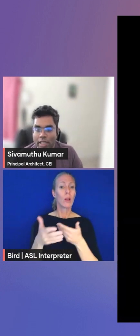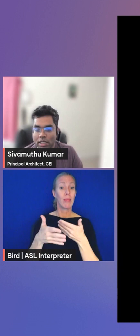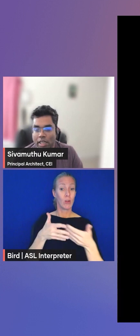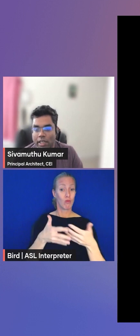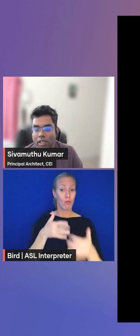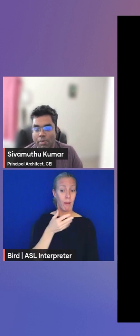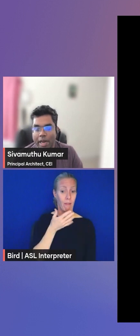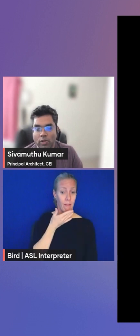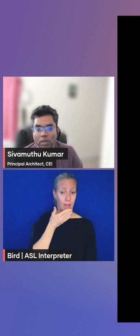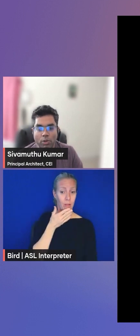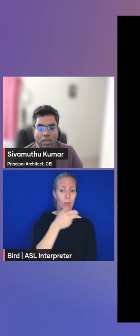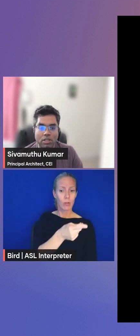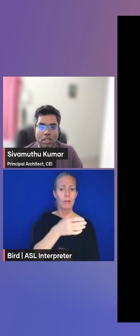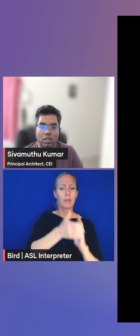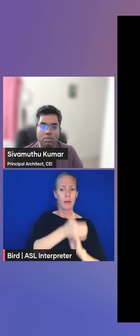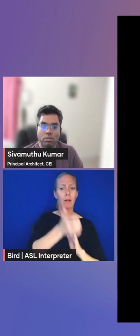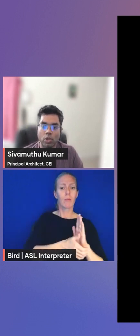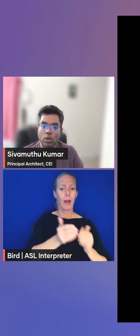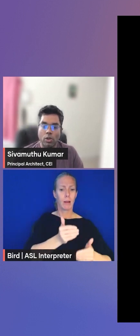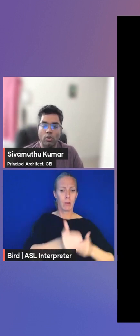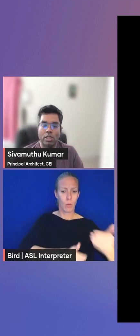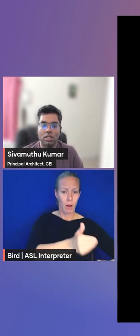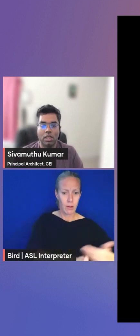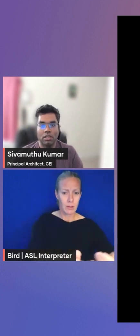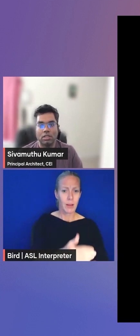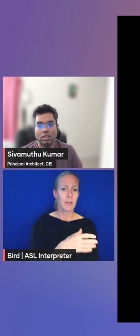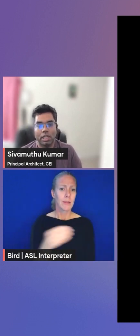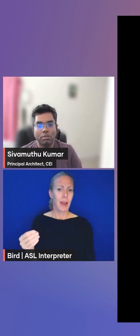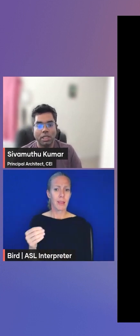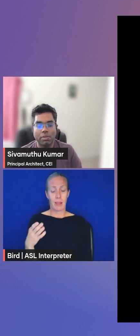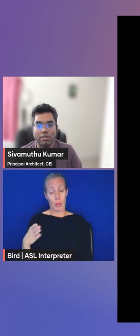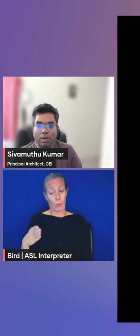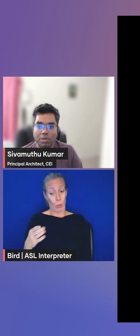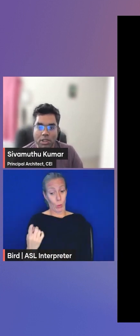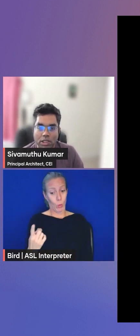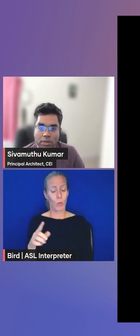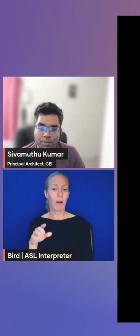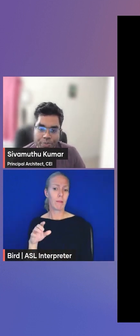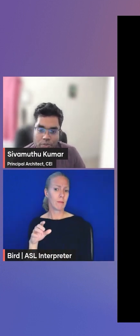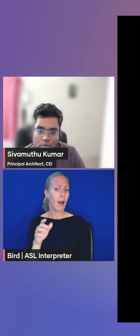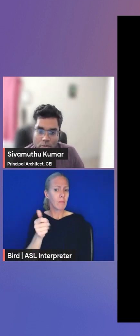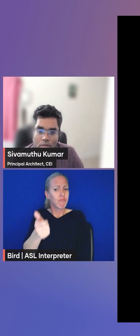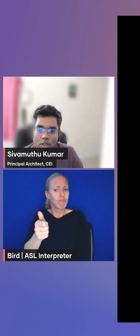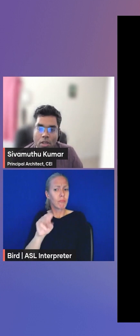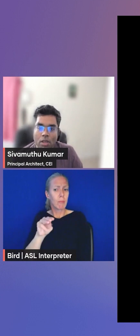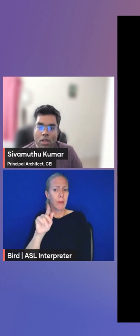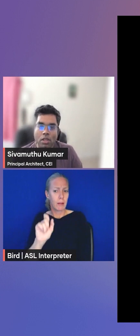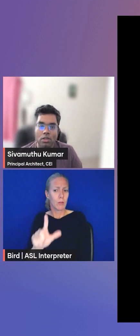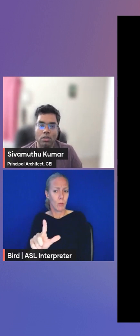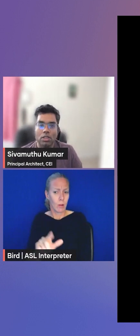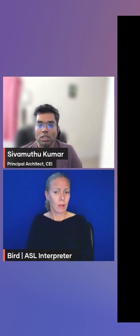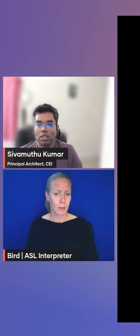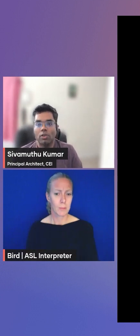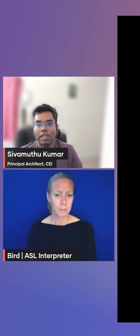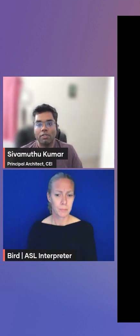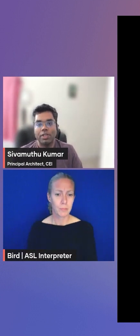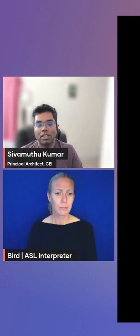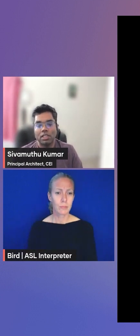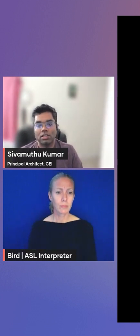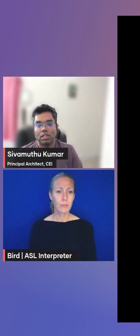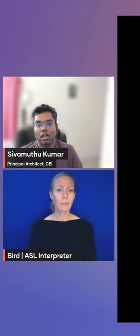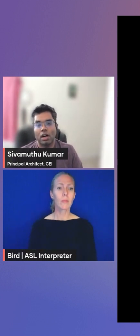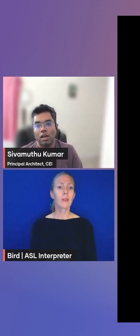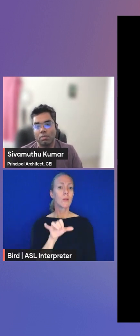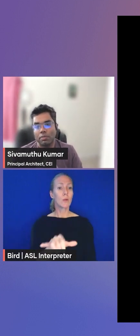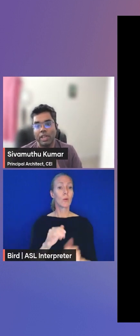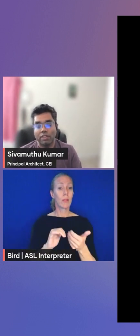process, and then the manual approval is like the blue coded one that is done by the platform engineers. So this is how we